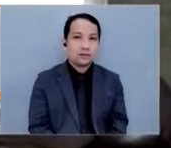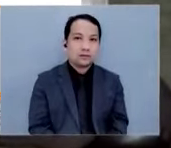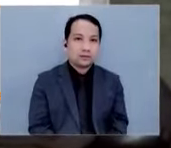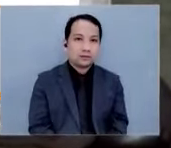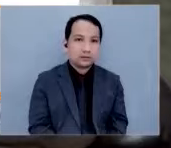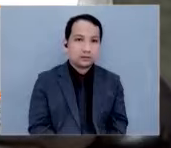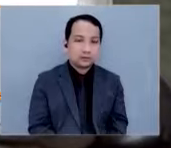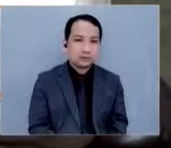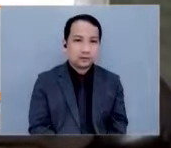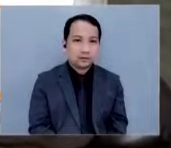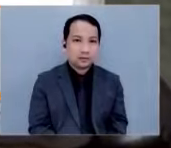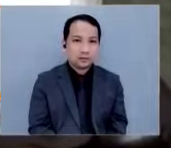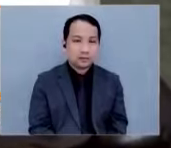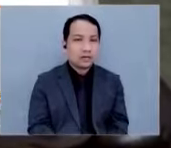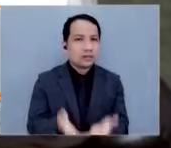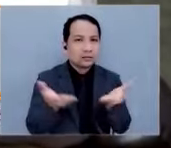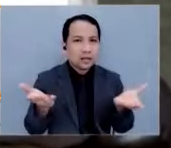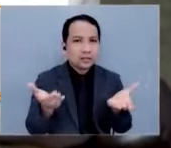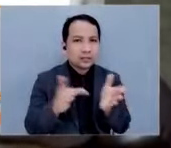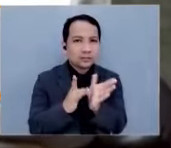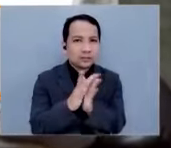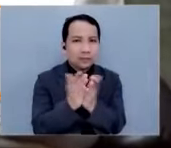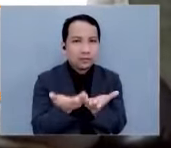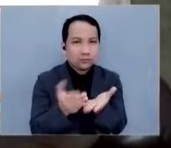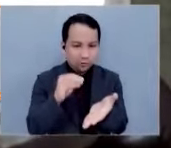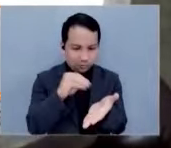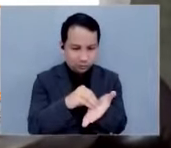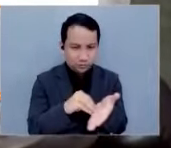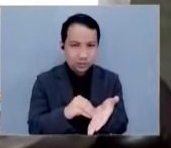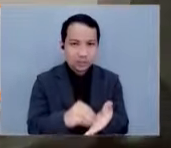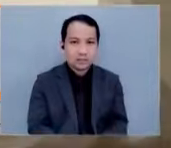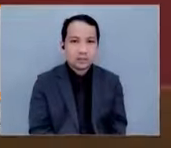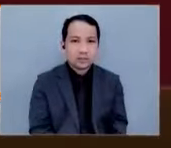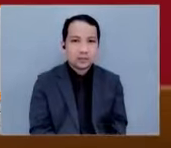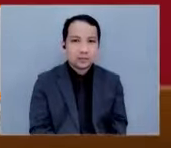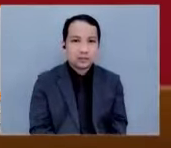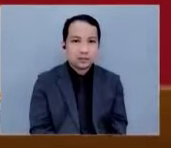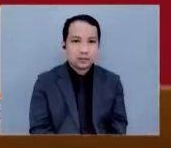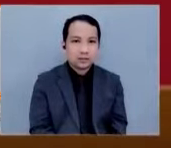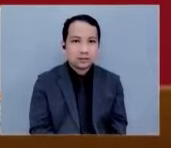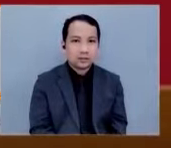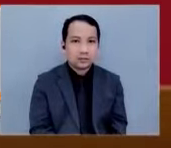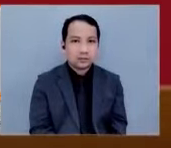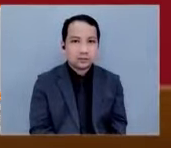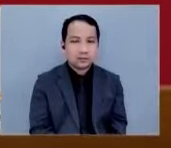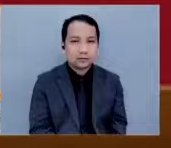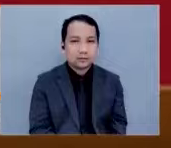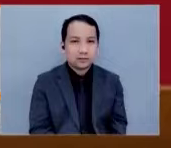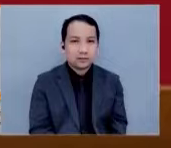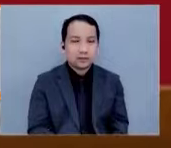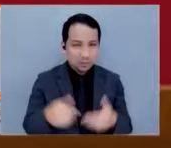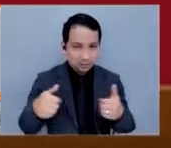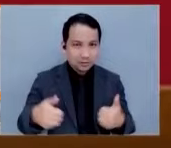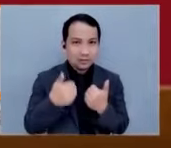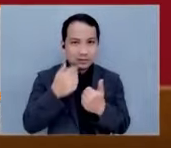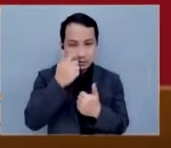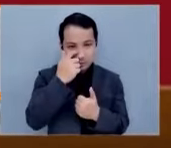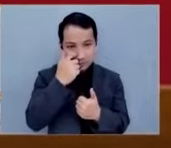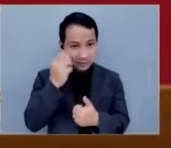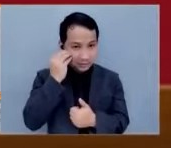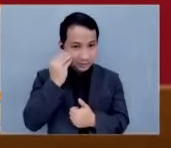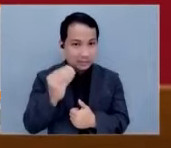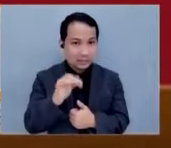in the Bible this phrase, till death do us part, appears? Kumasa naman dito si Marcoleta,